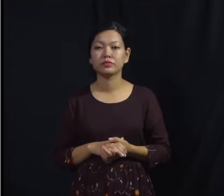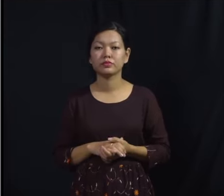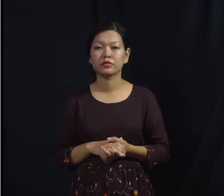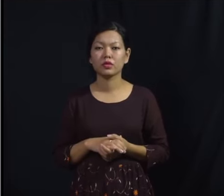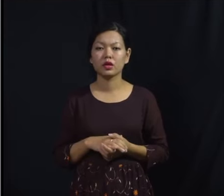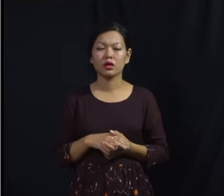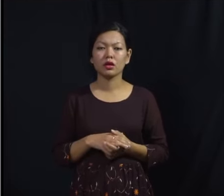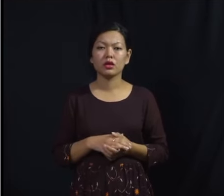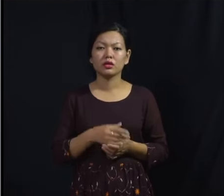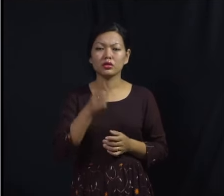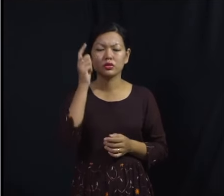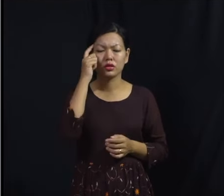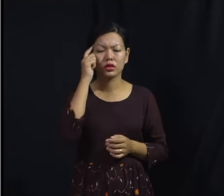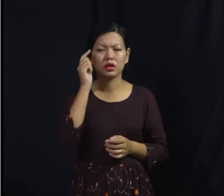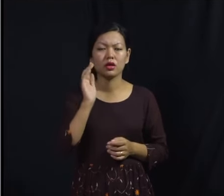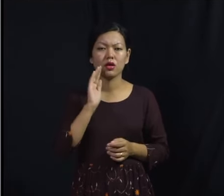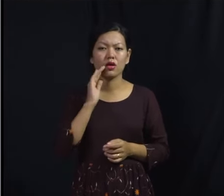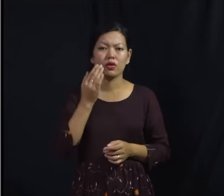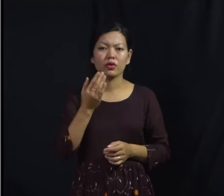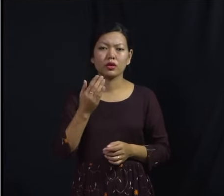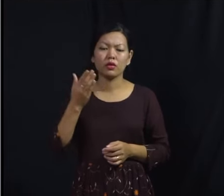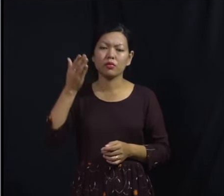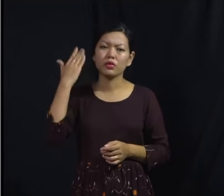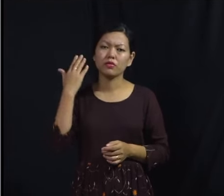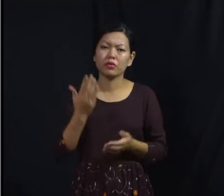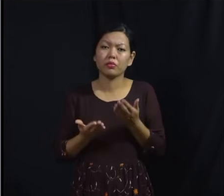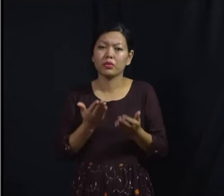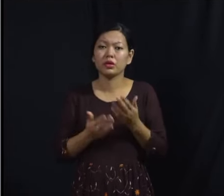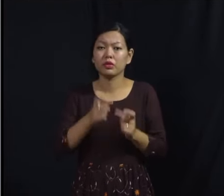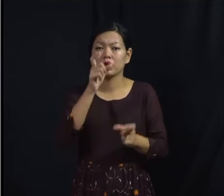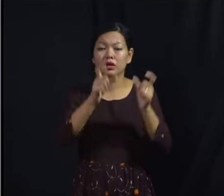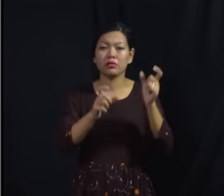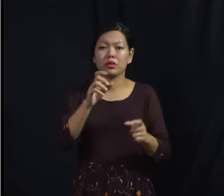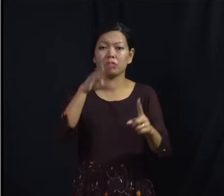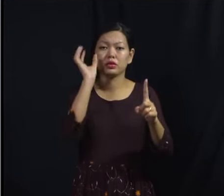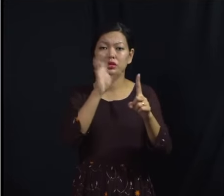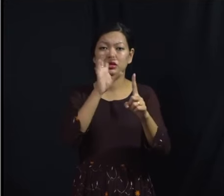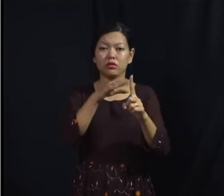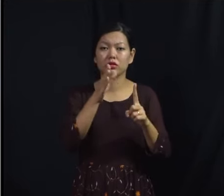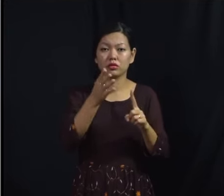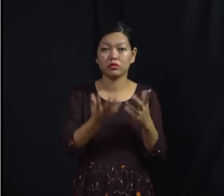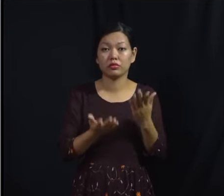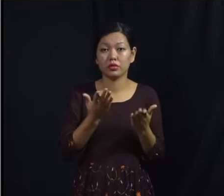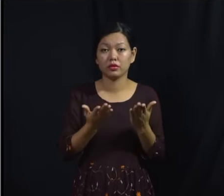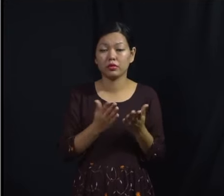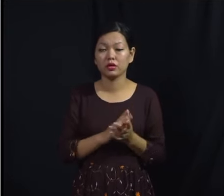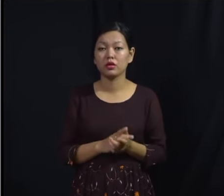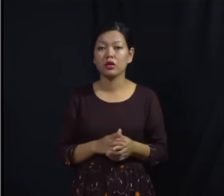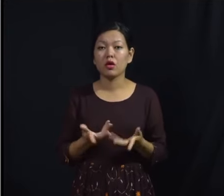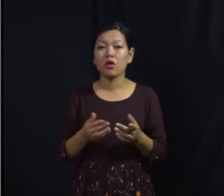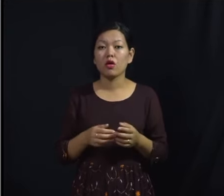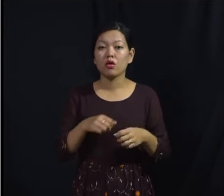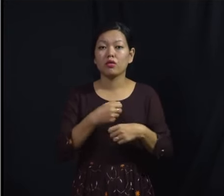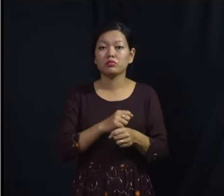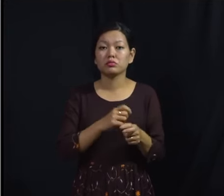or the voices or the opinions framed by certain opinions that are being imposed on you. Like